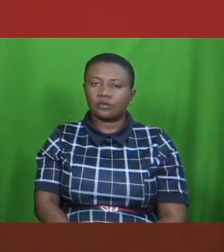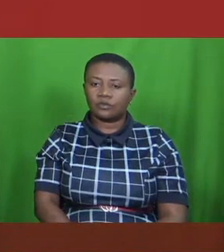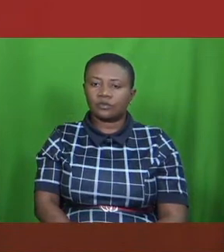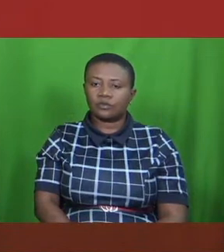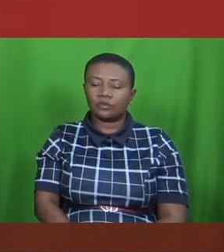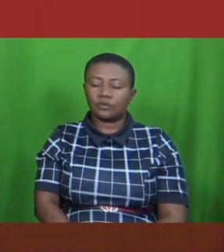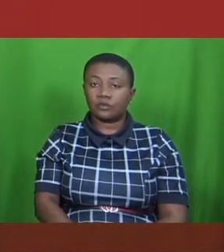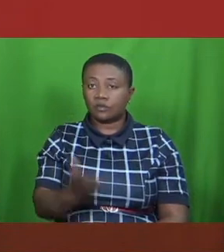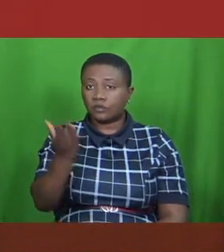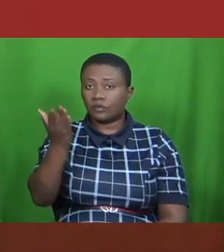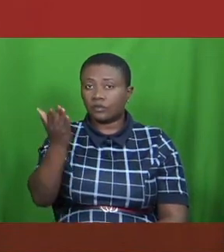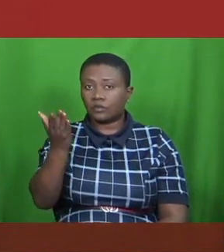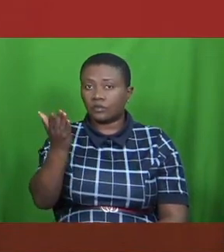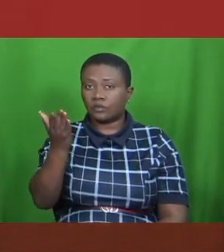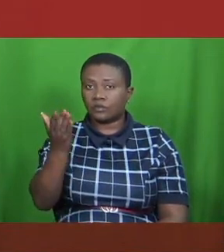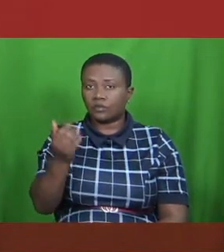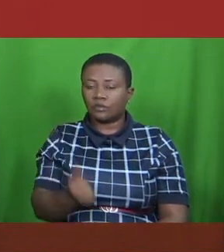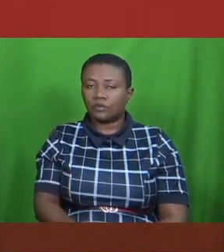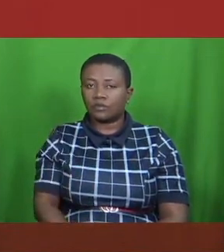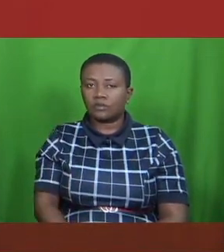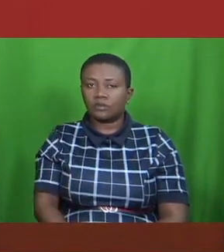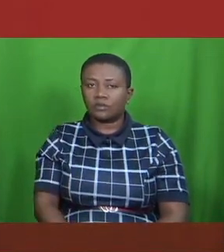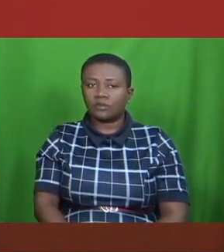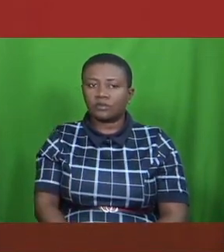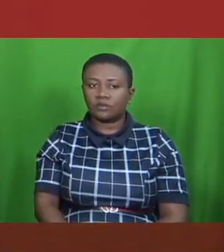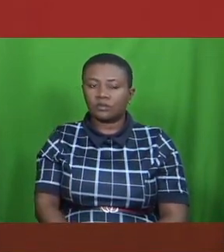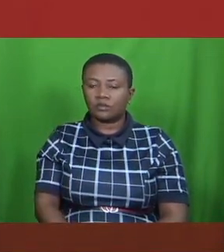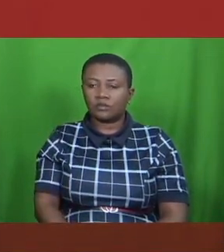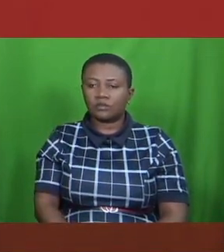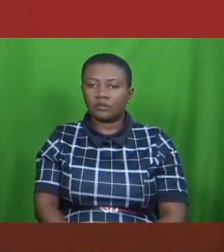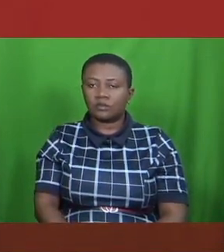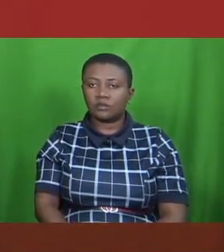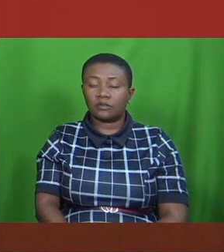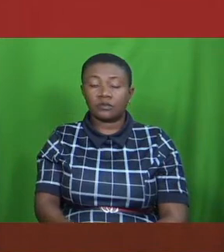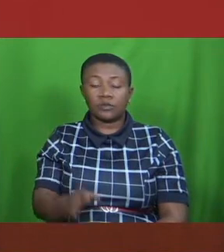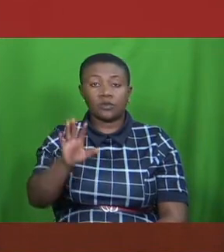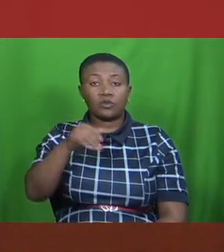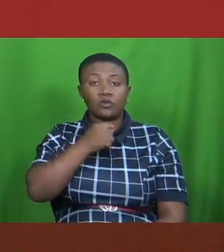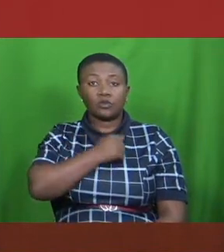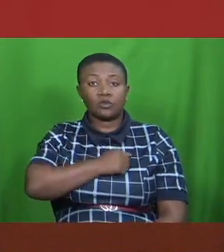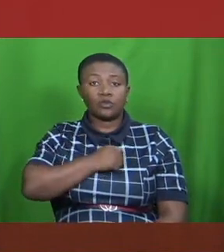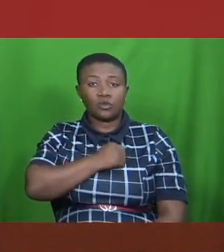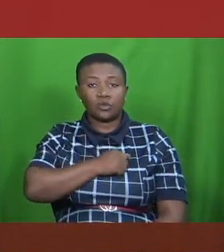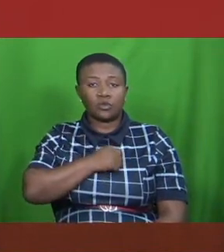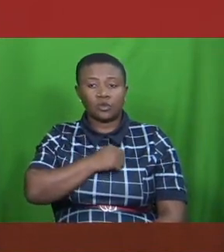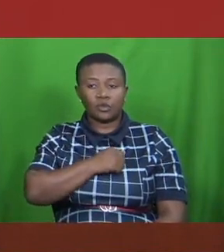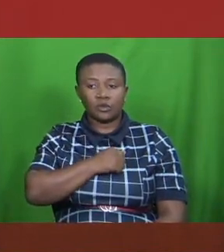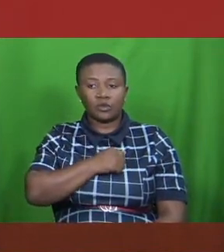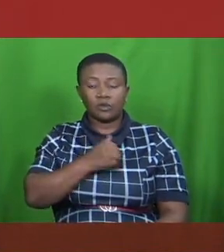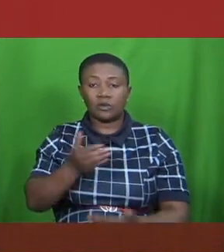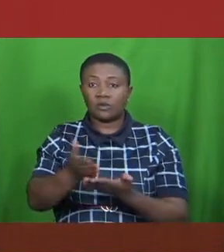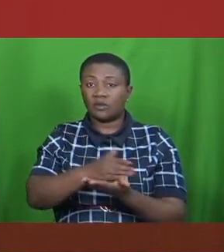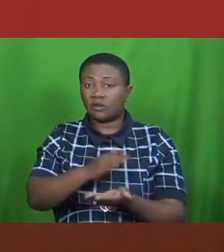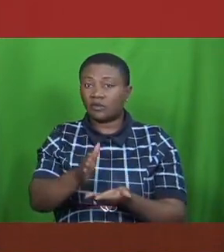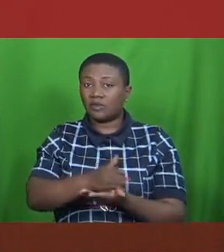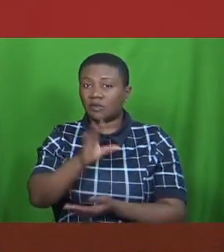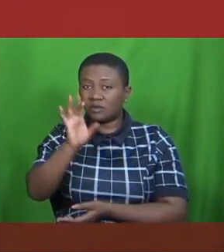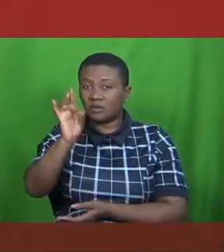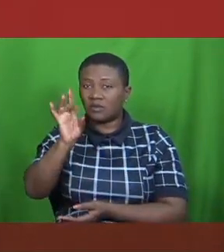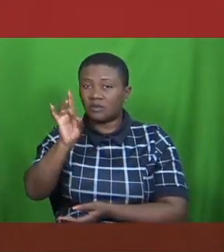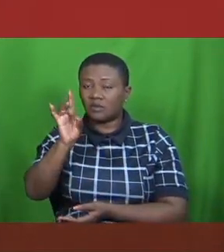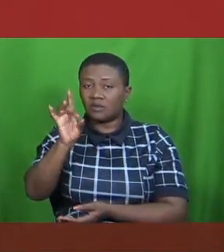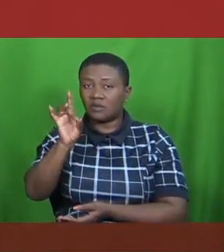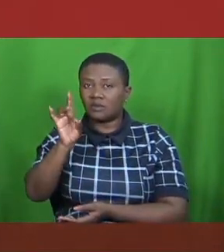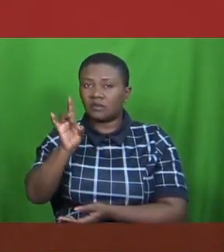Yes, please. Mr. Speaker, sorry to bring you back to page 8. Page what? Page 8.